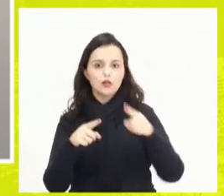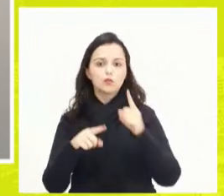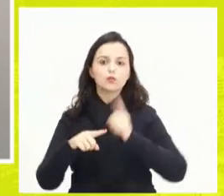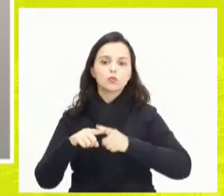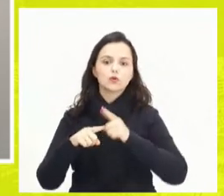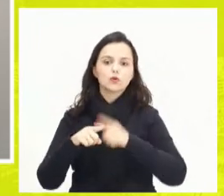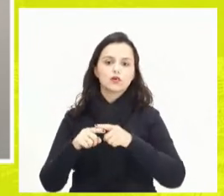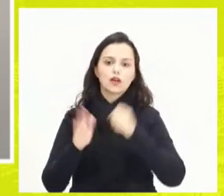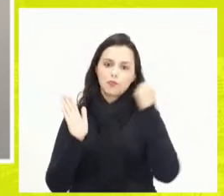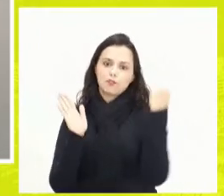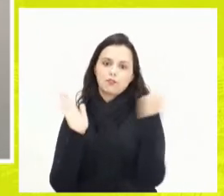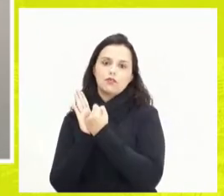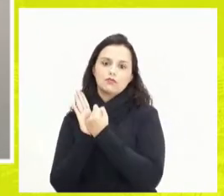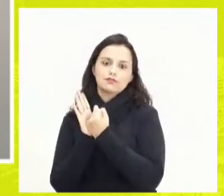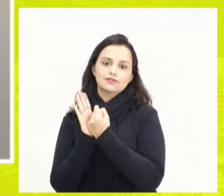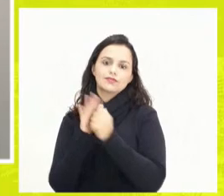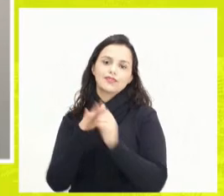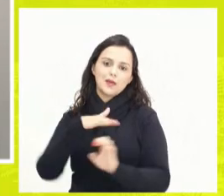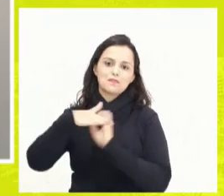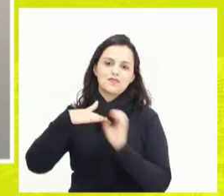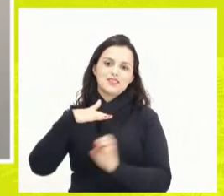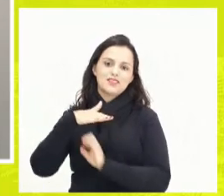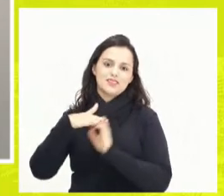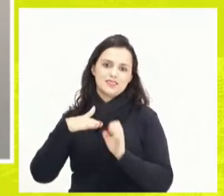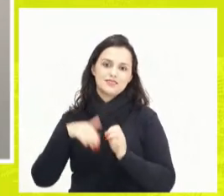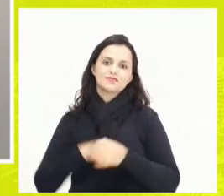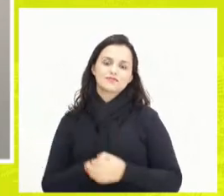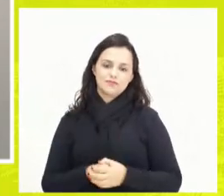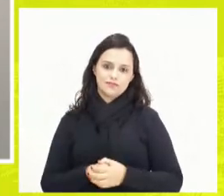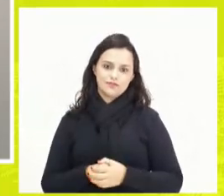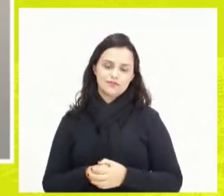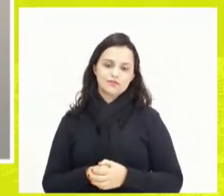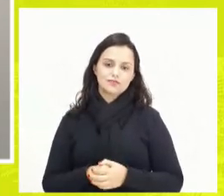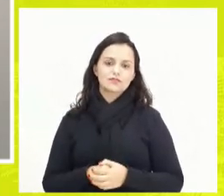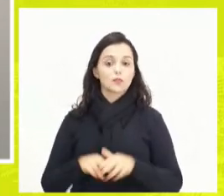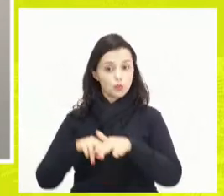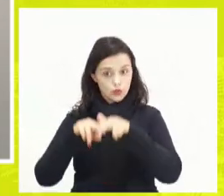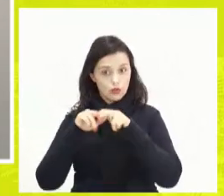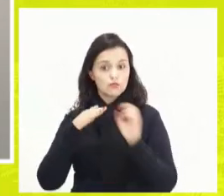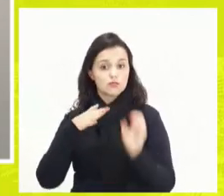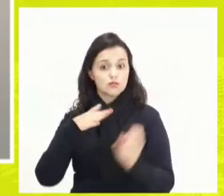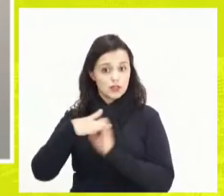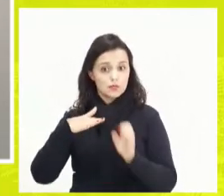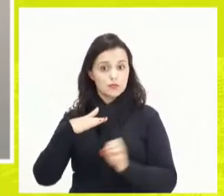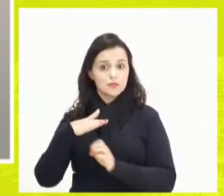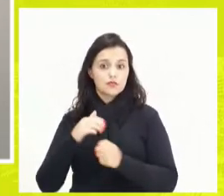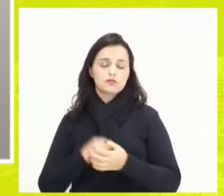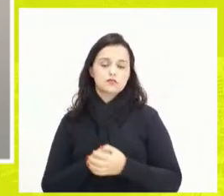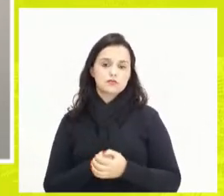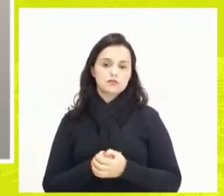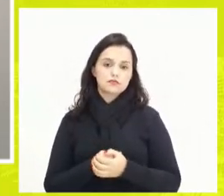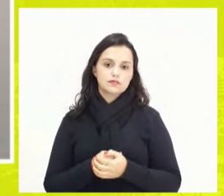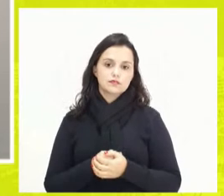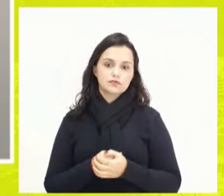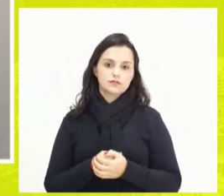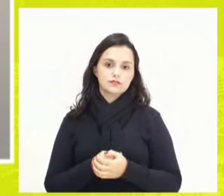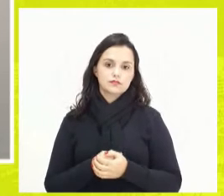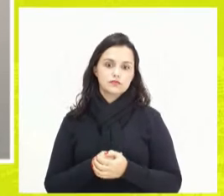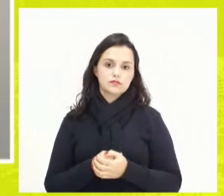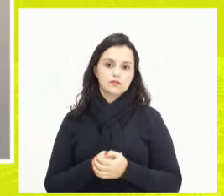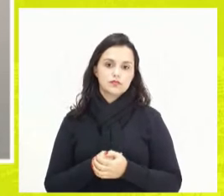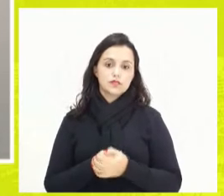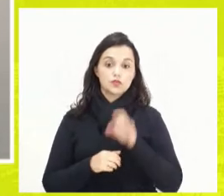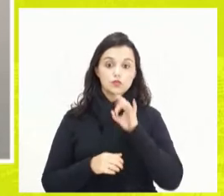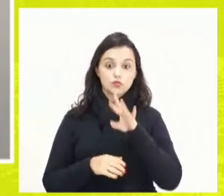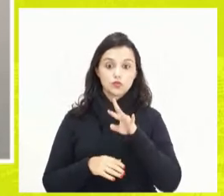the criticism is targeting the name of the reporter but the person is being attacked because the person represents a company